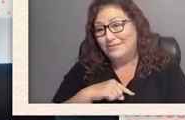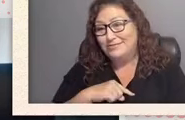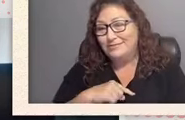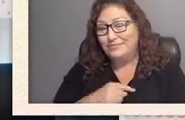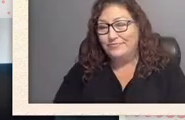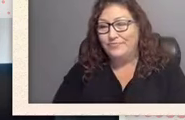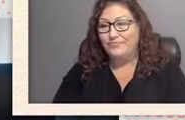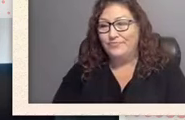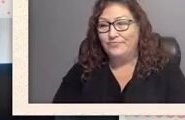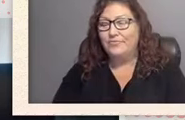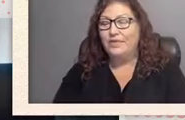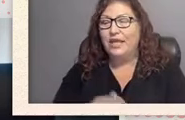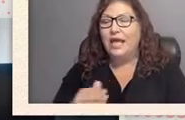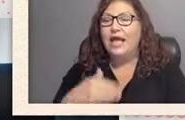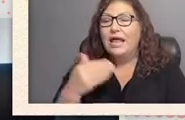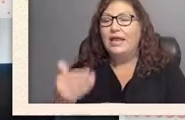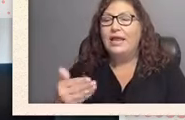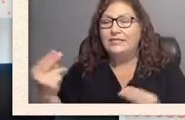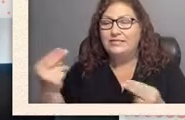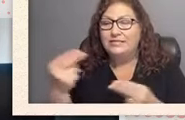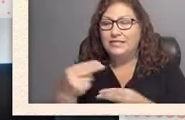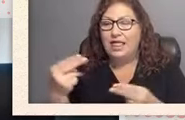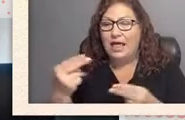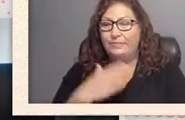Next slide, please.